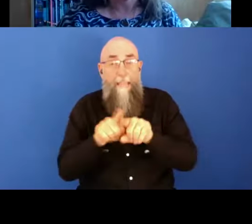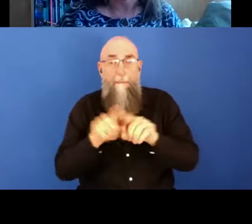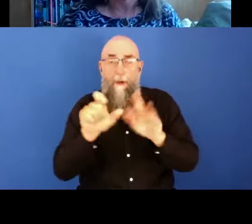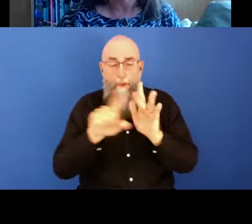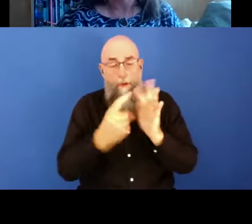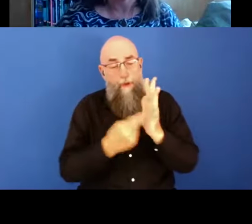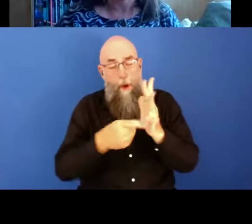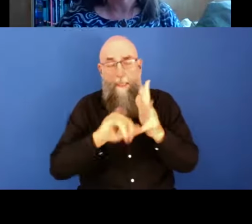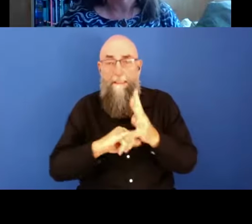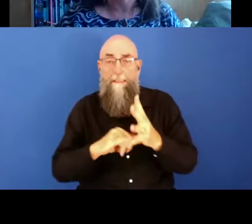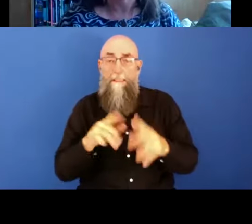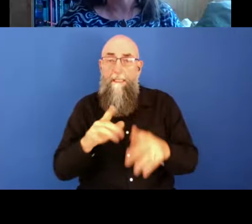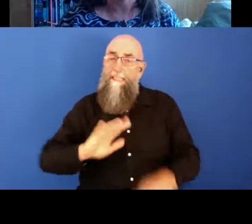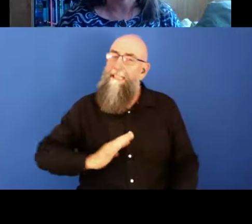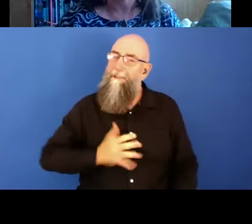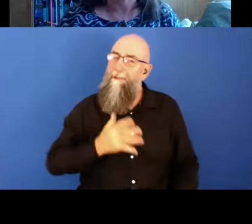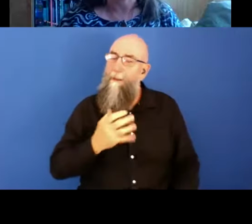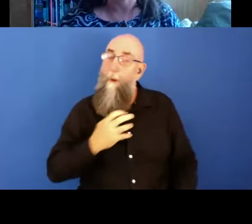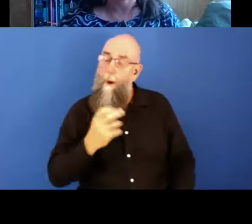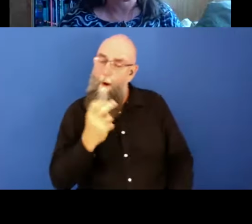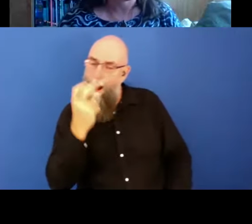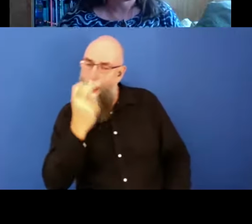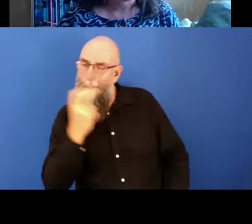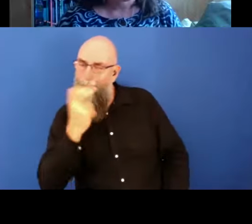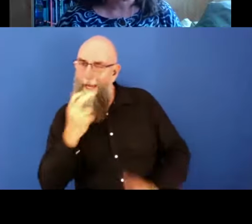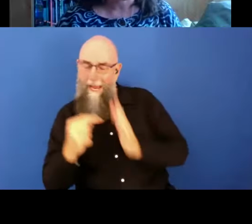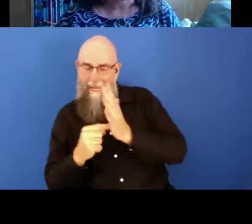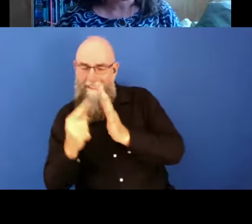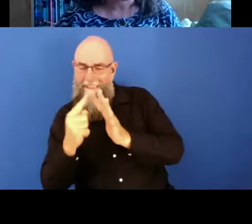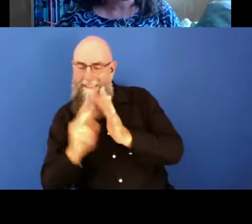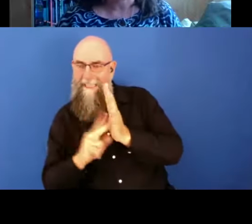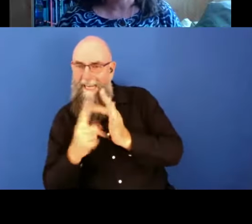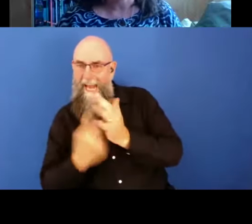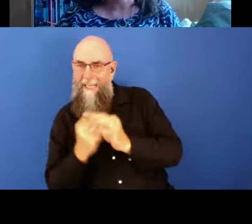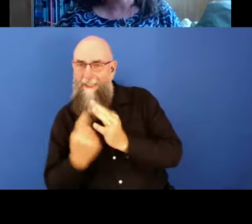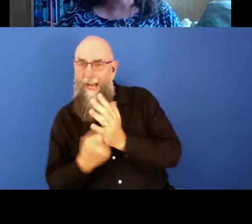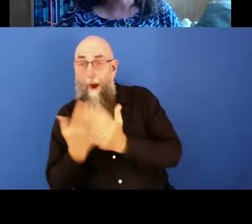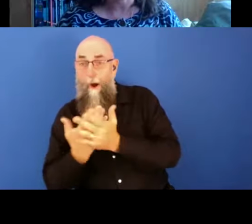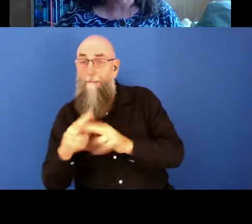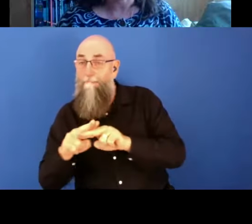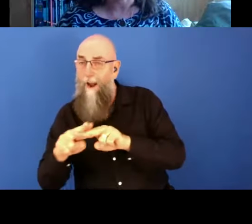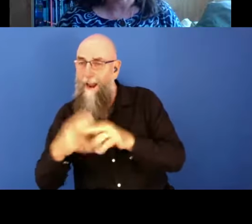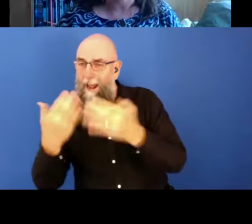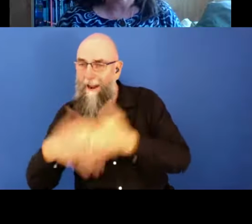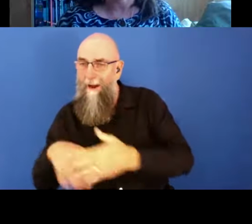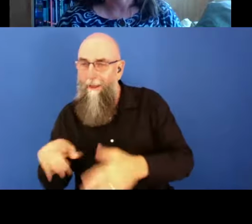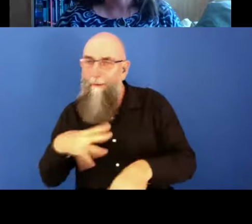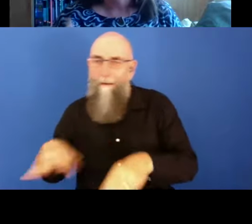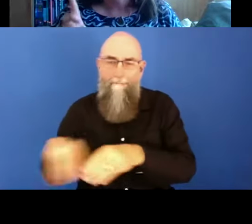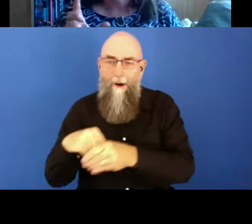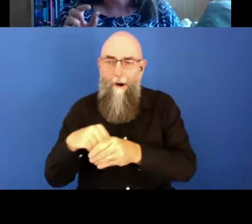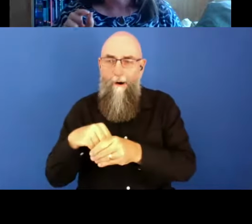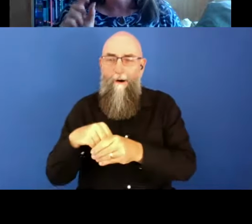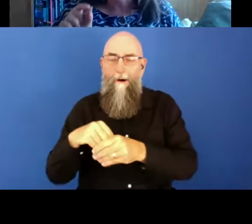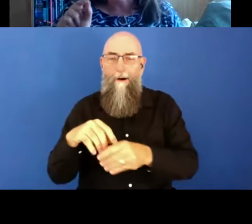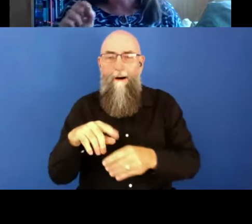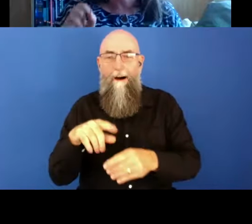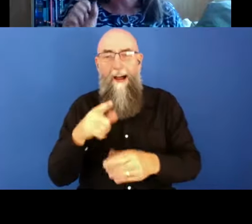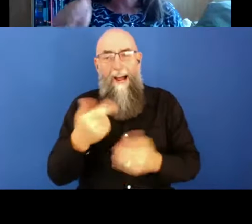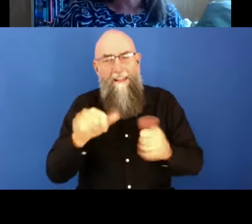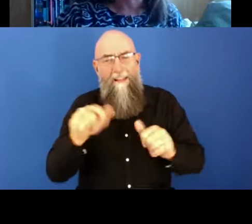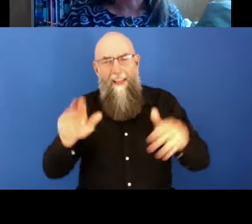was typically the older teenagers that wanted that that came along to that and and really focused on very